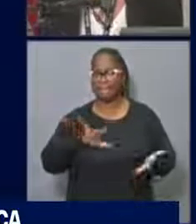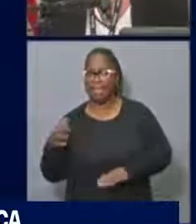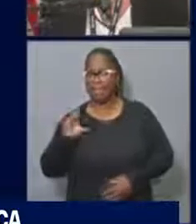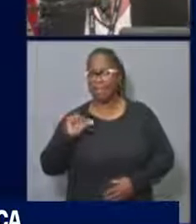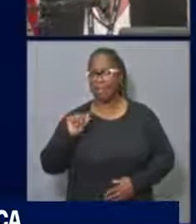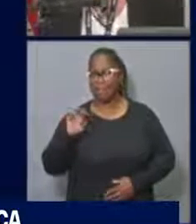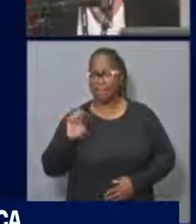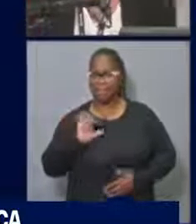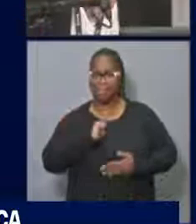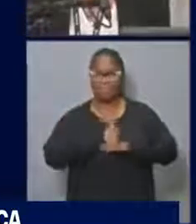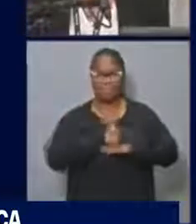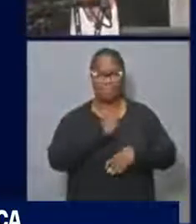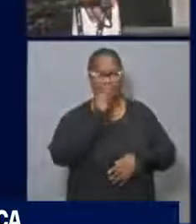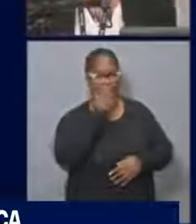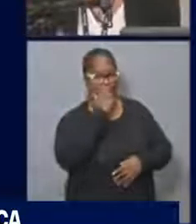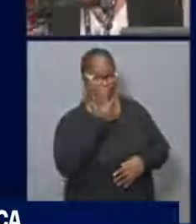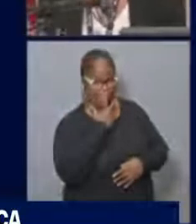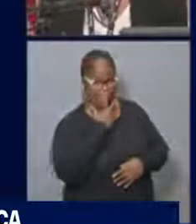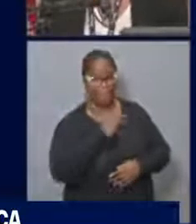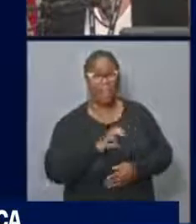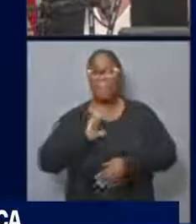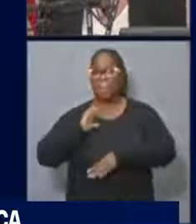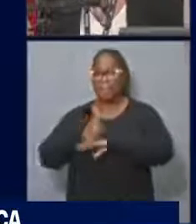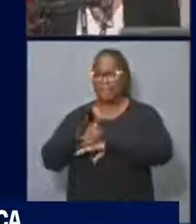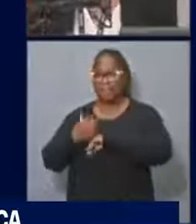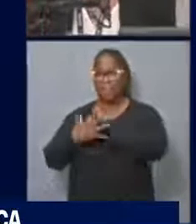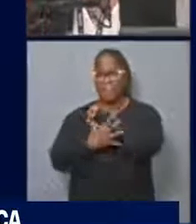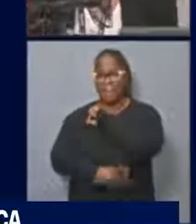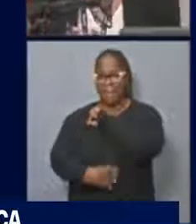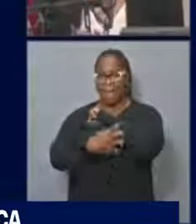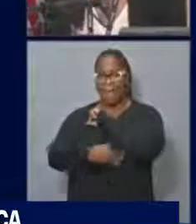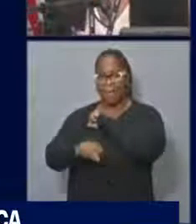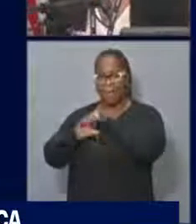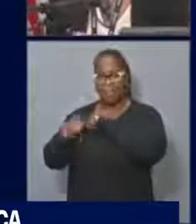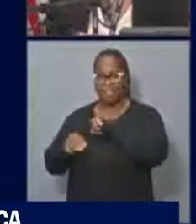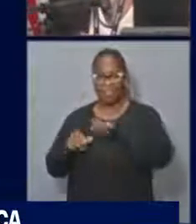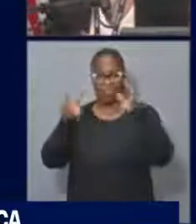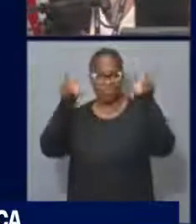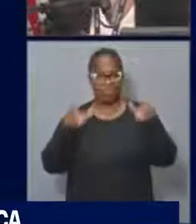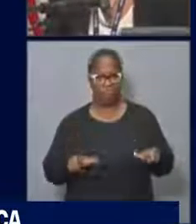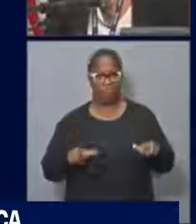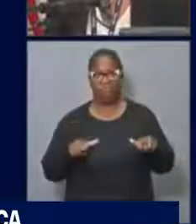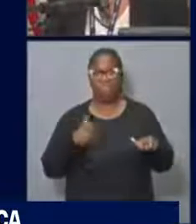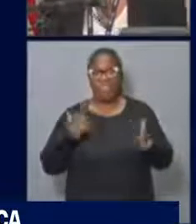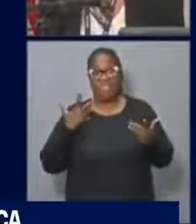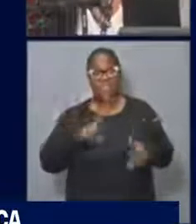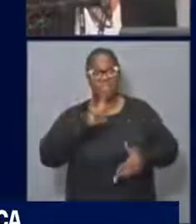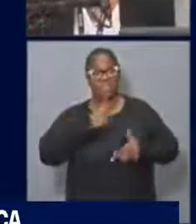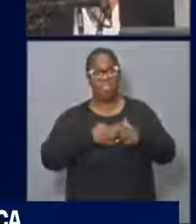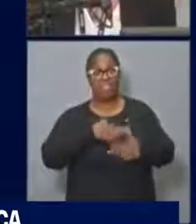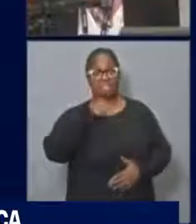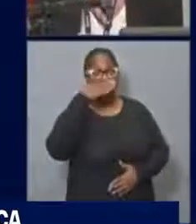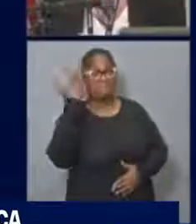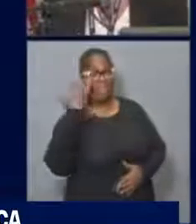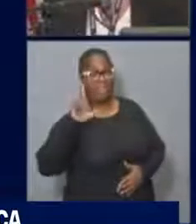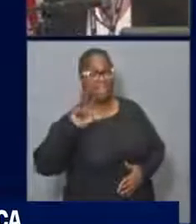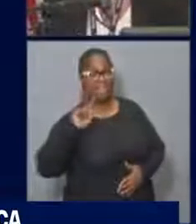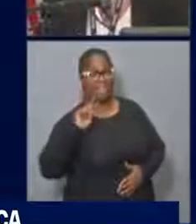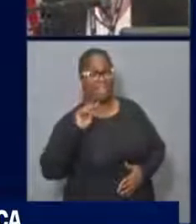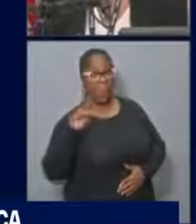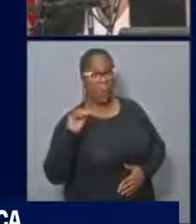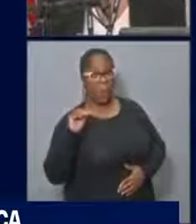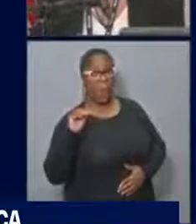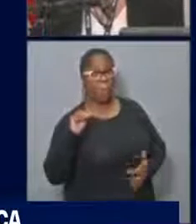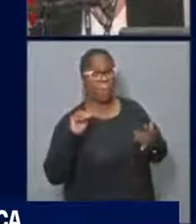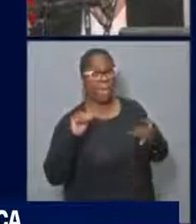by areas here in LA County. And as I noted before, Black and Latino residents in the county are twice as likely as white